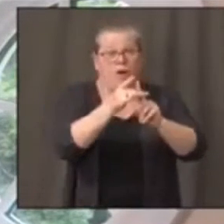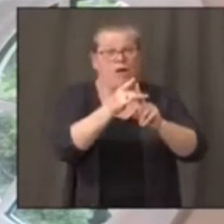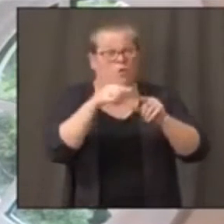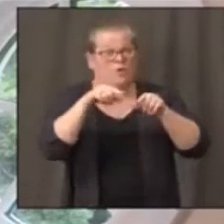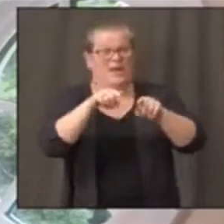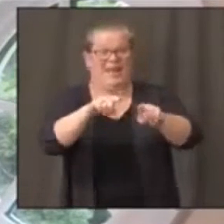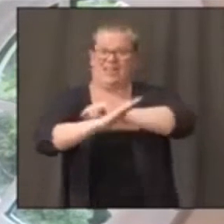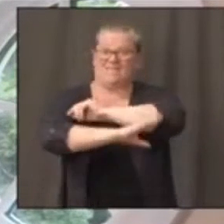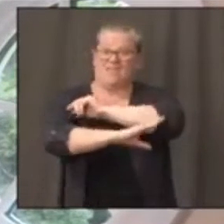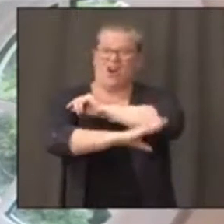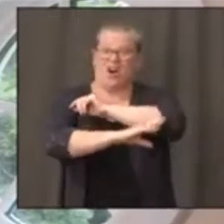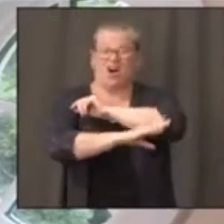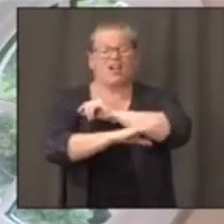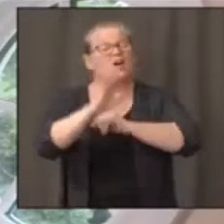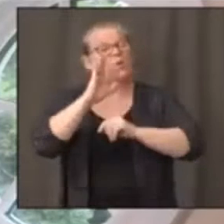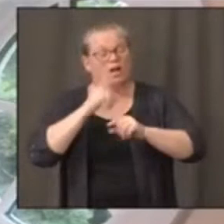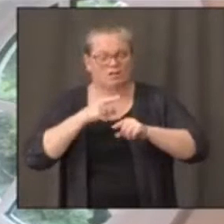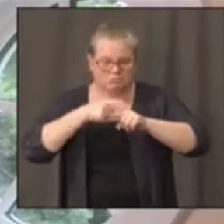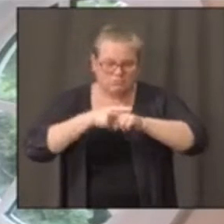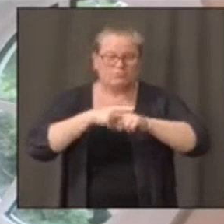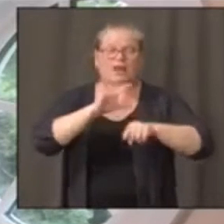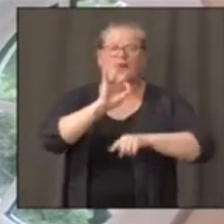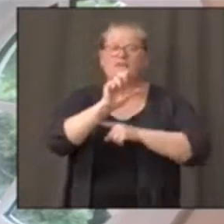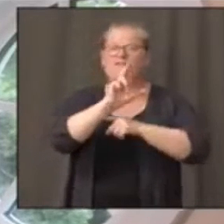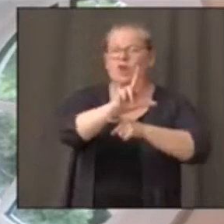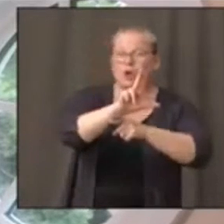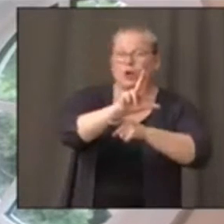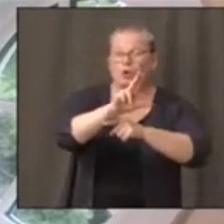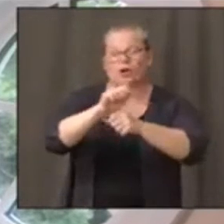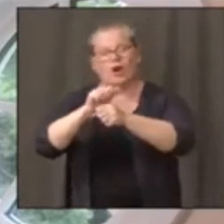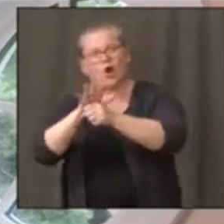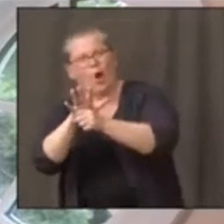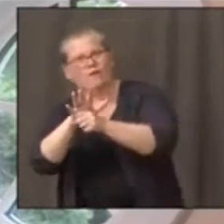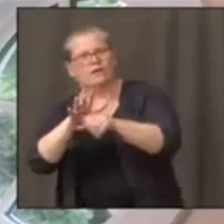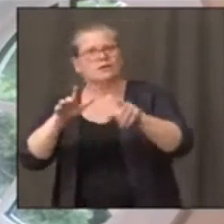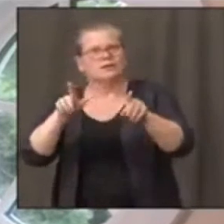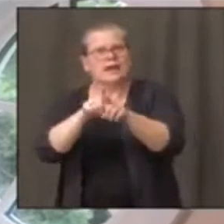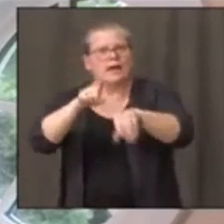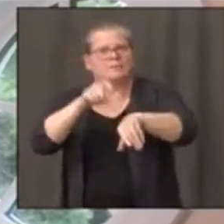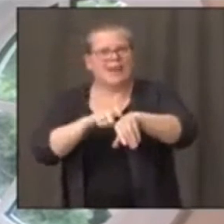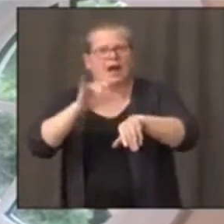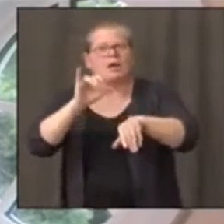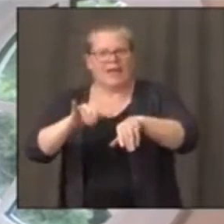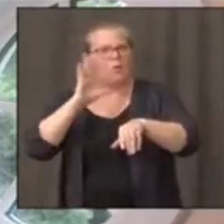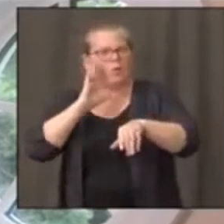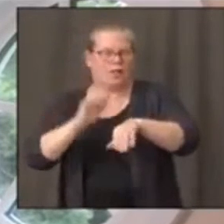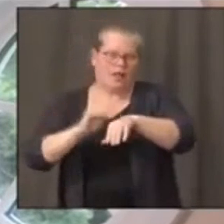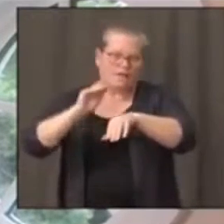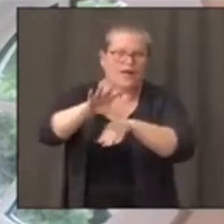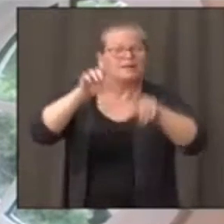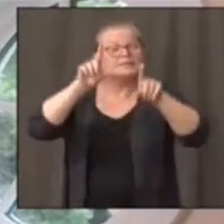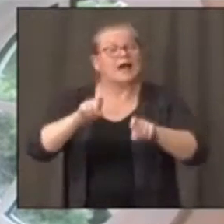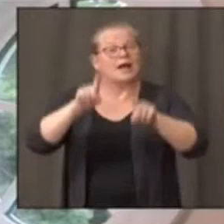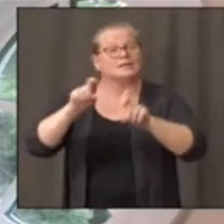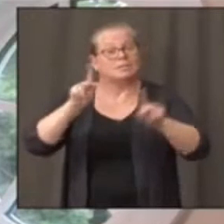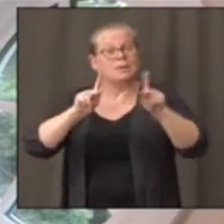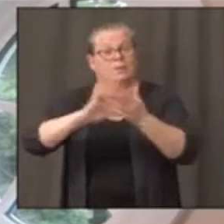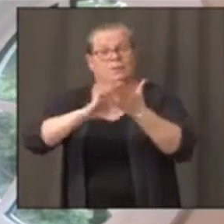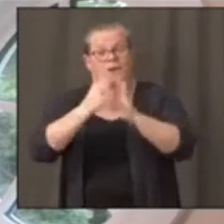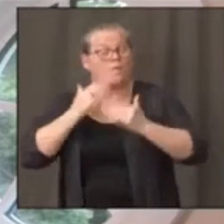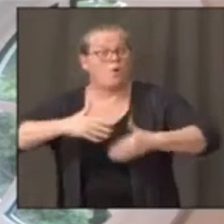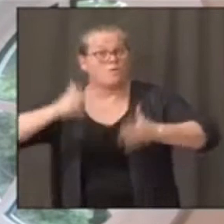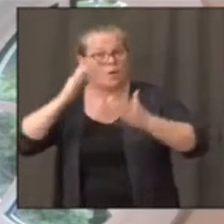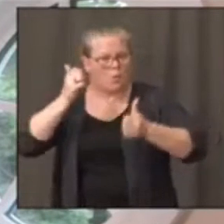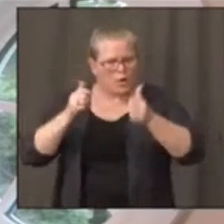with flu season when it's going to overwhelm our ability to do effective testing. I do think in this state, in the Northeast, where we've sort